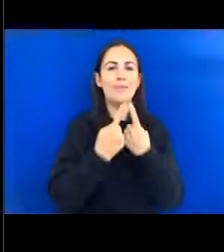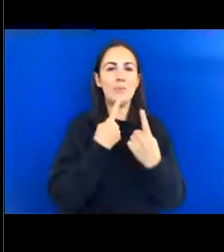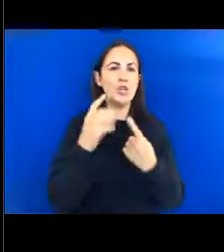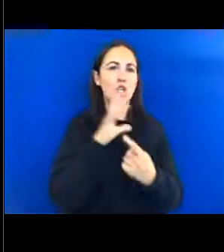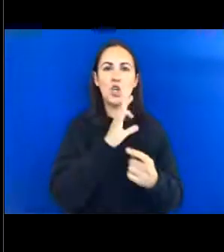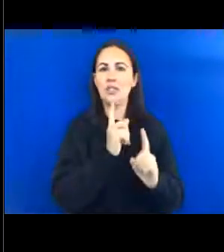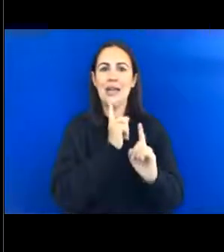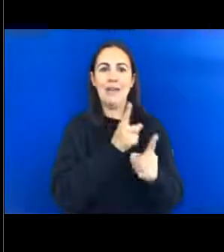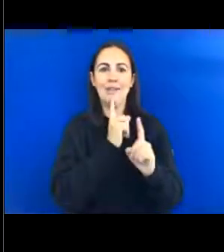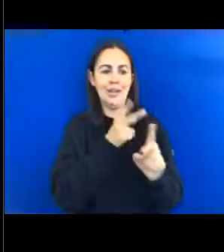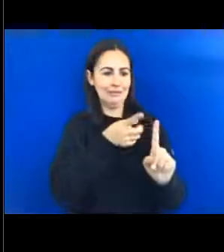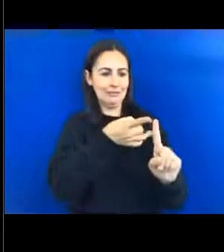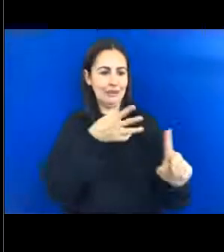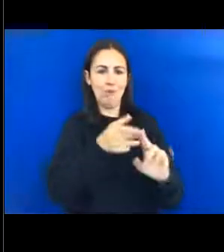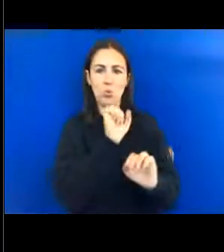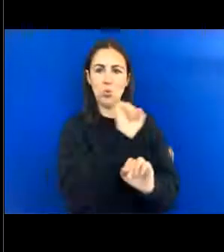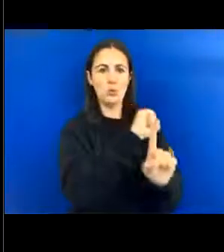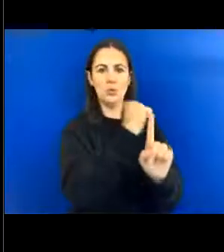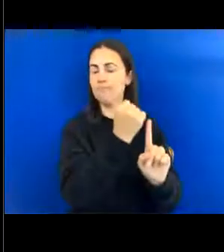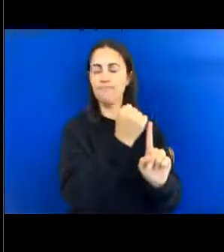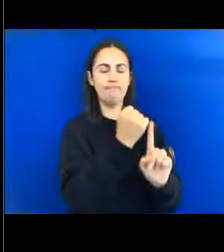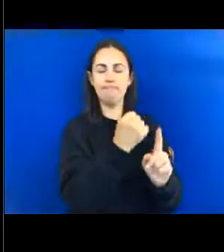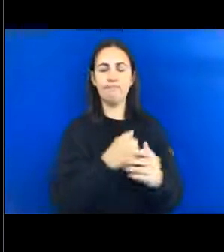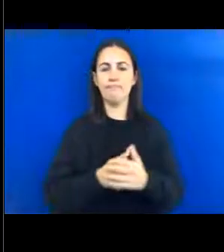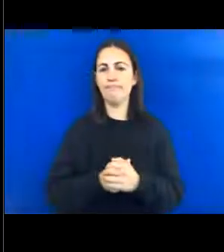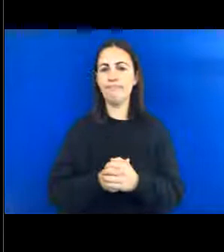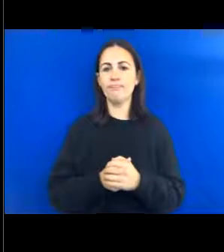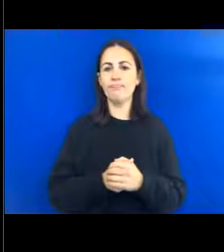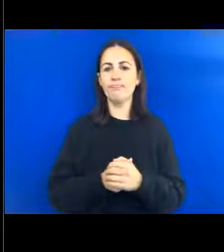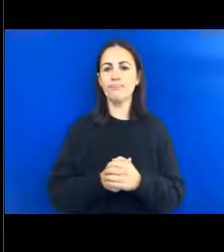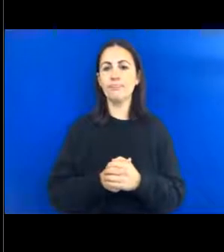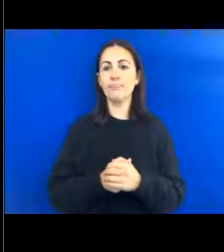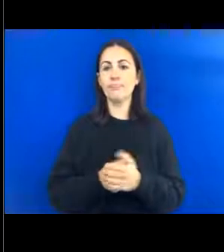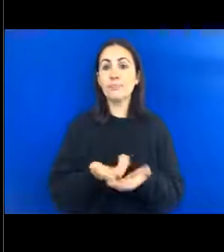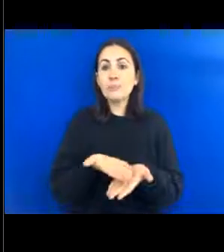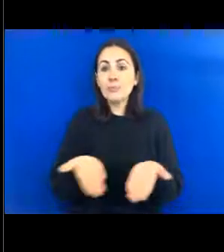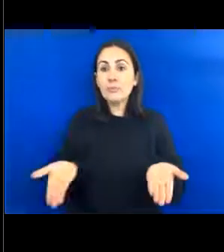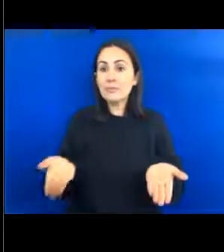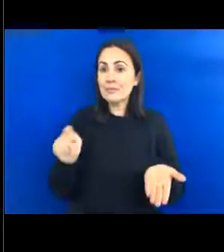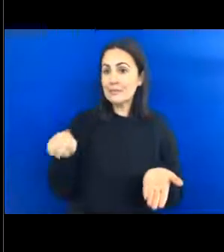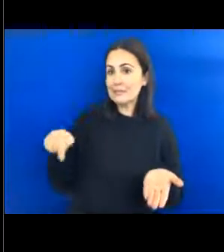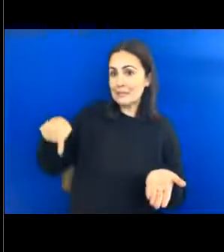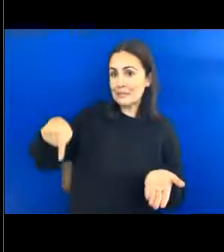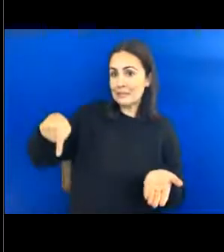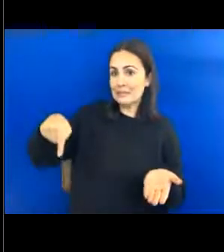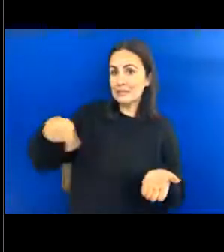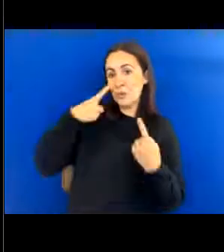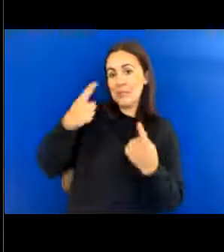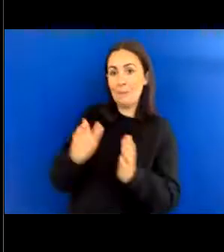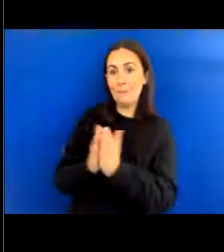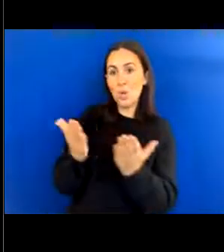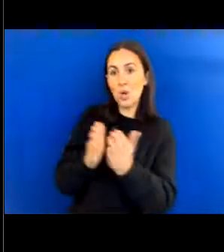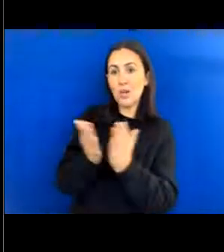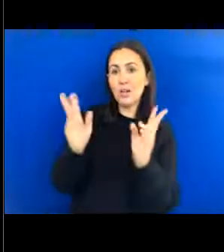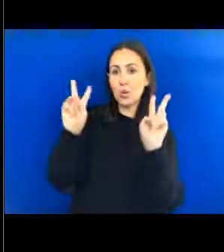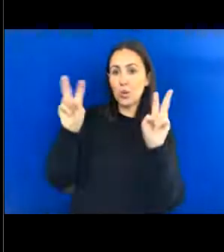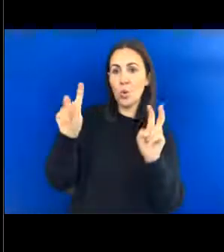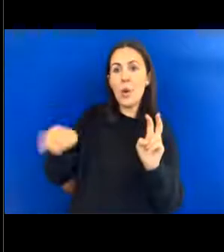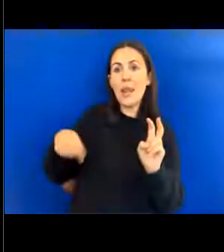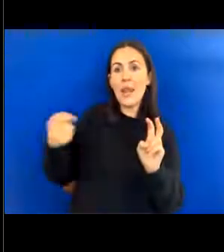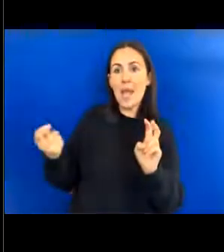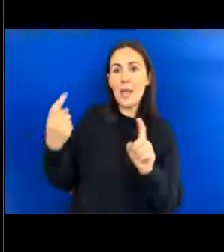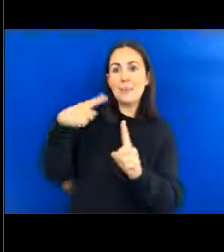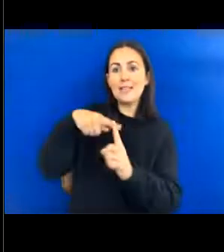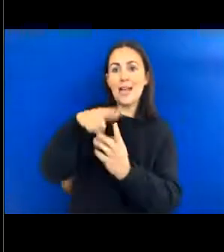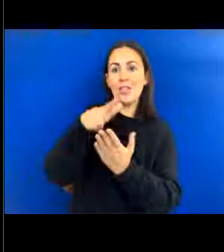legal advice. And on this slide, there's a picture of a little book that's called Neighbours and the Law. This is available in